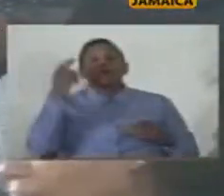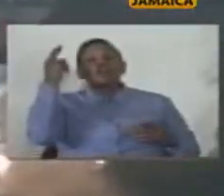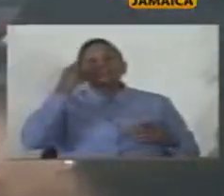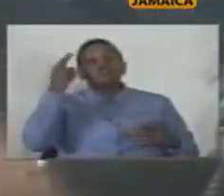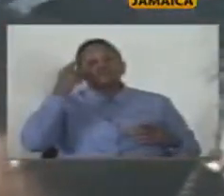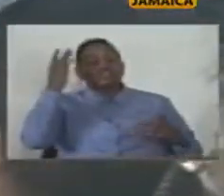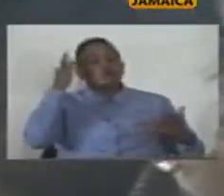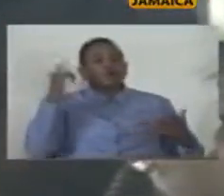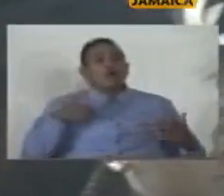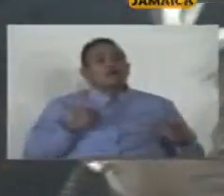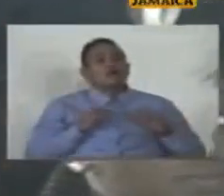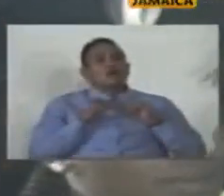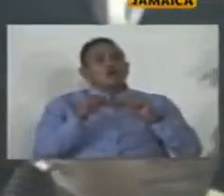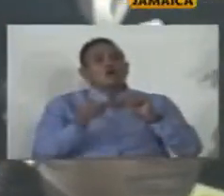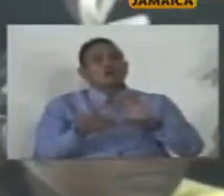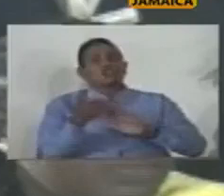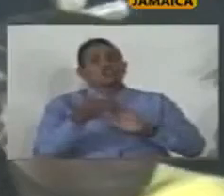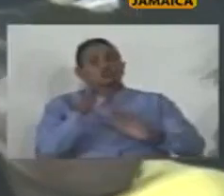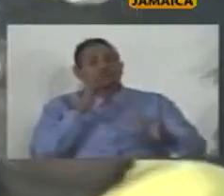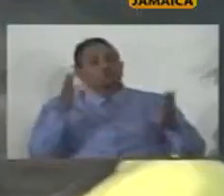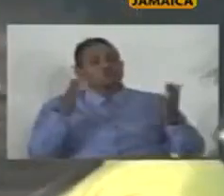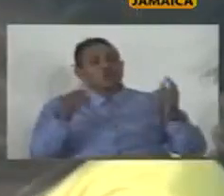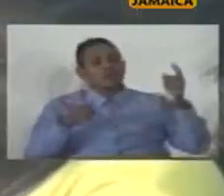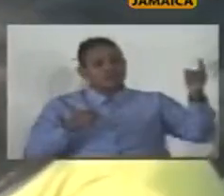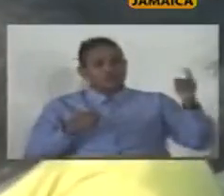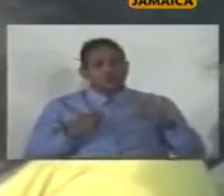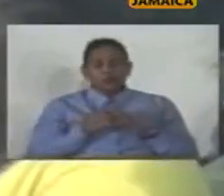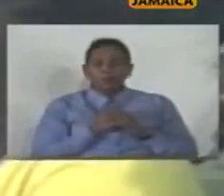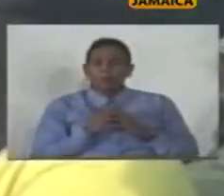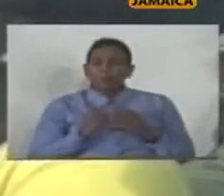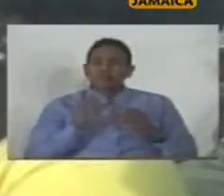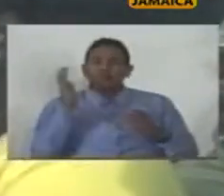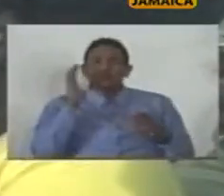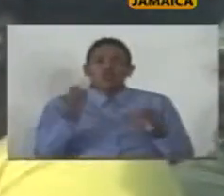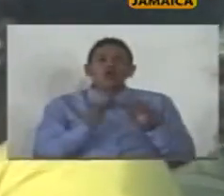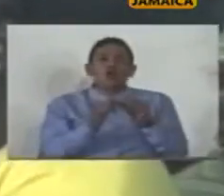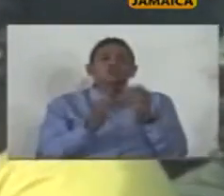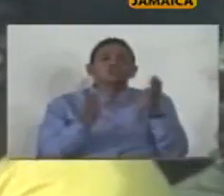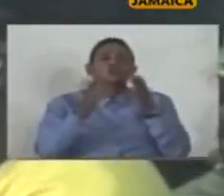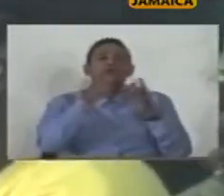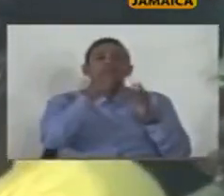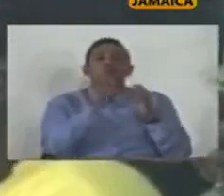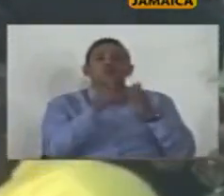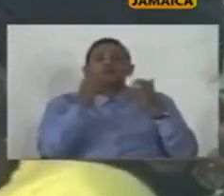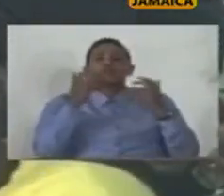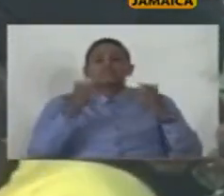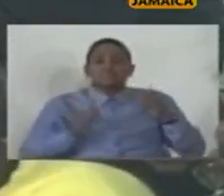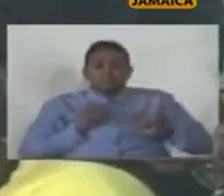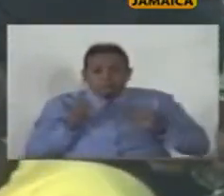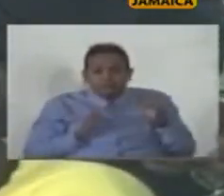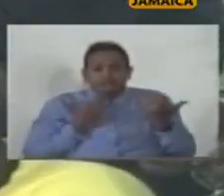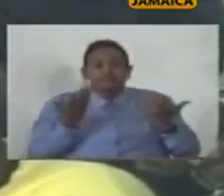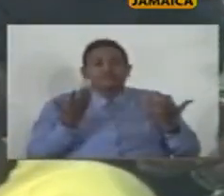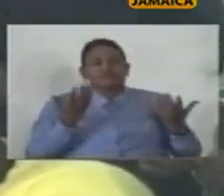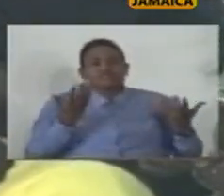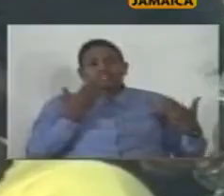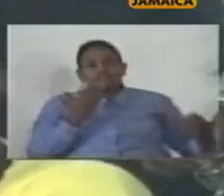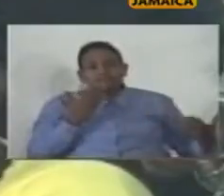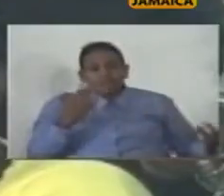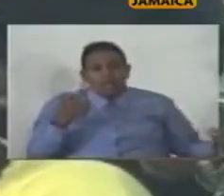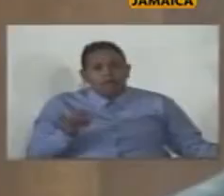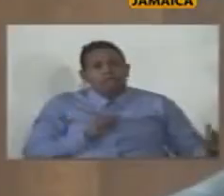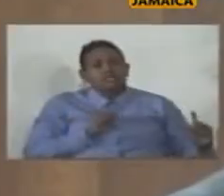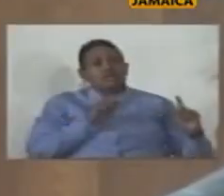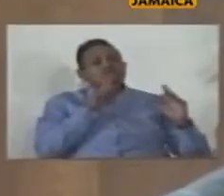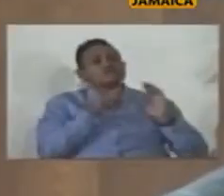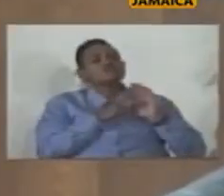I will continue to serve you. I will continue to serve you with vim, vigor, and vitality as I represent